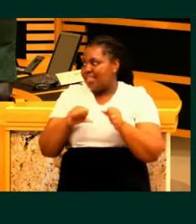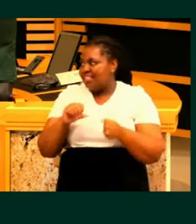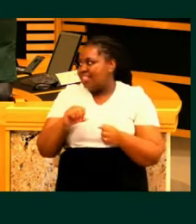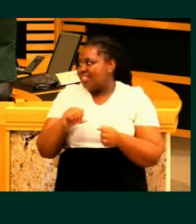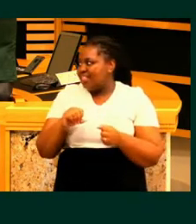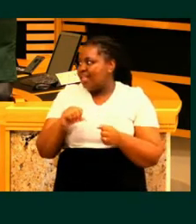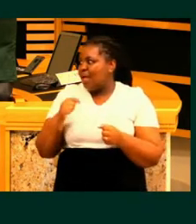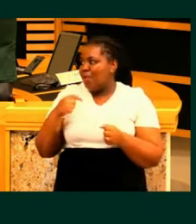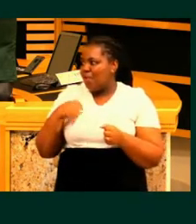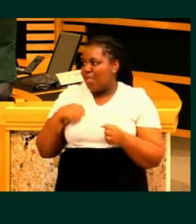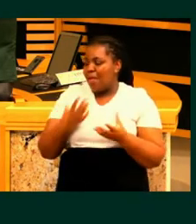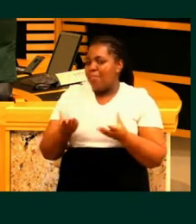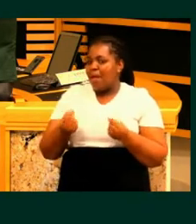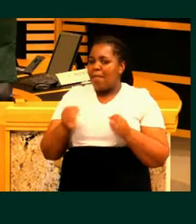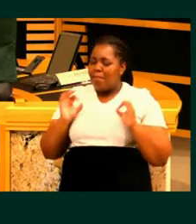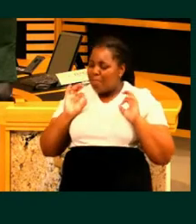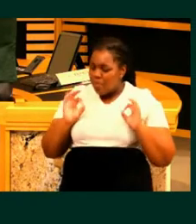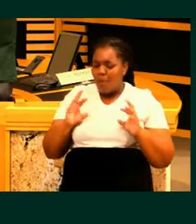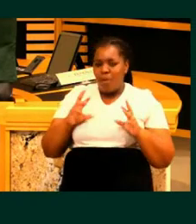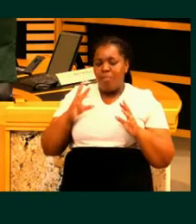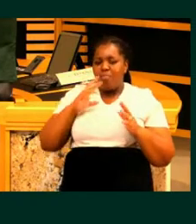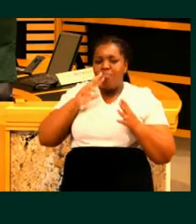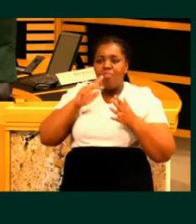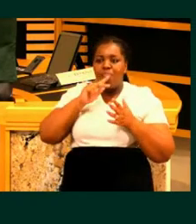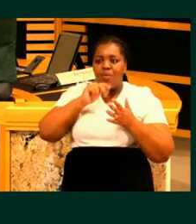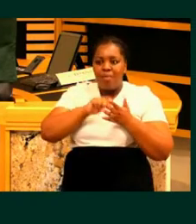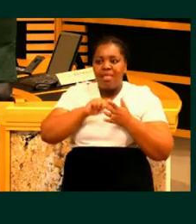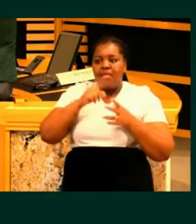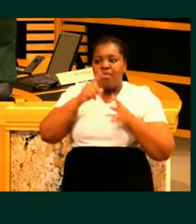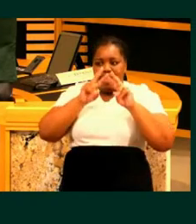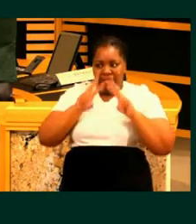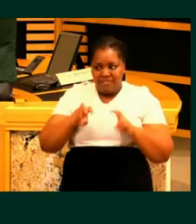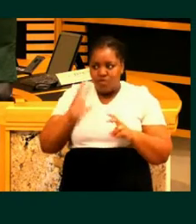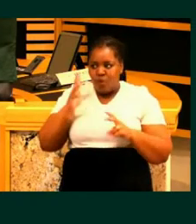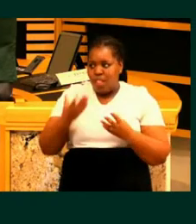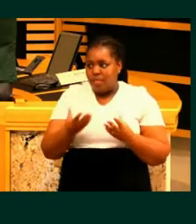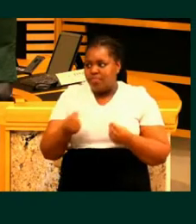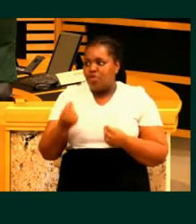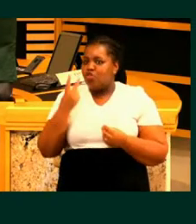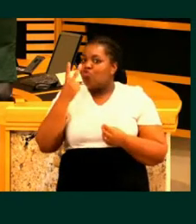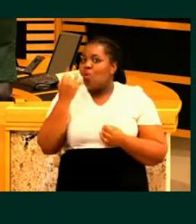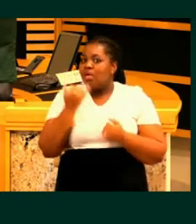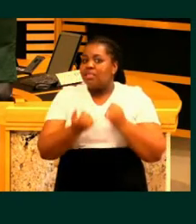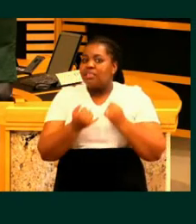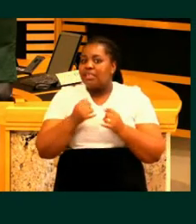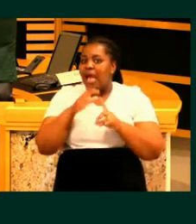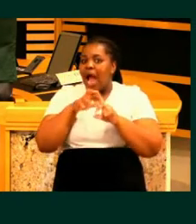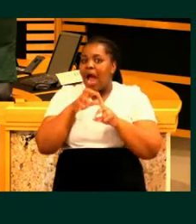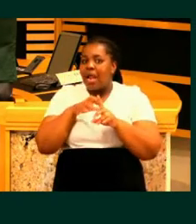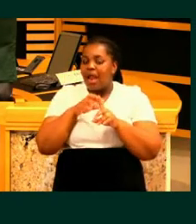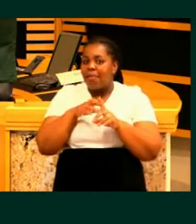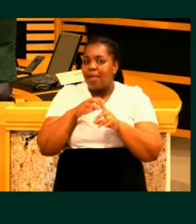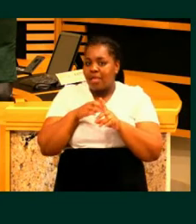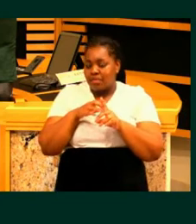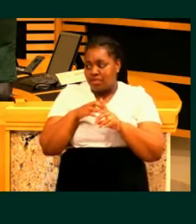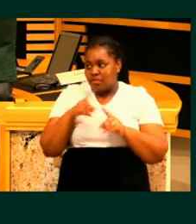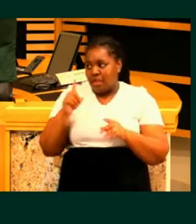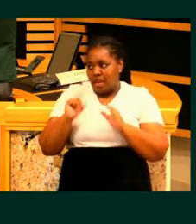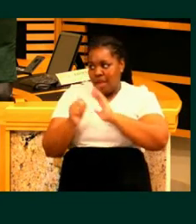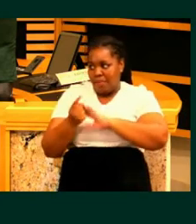and holds great promise in Expediting investigations released to sexual harassment gender based violence and